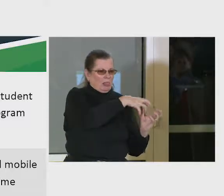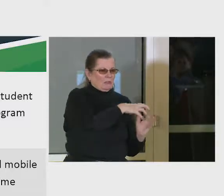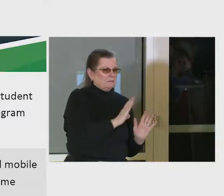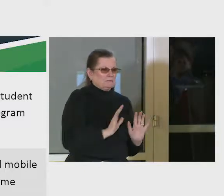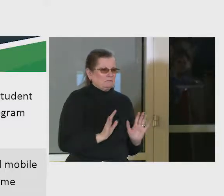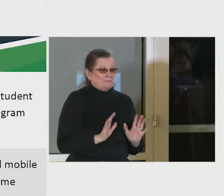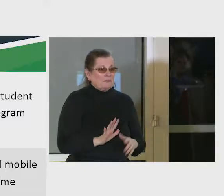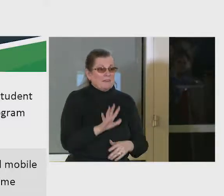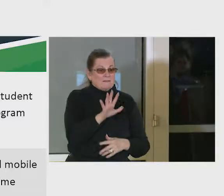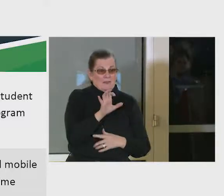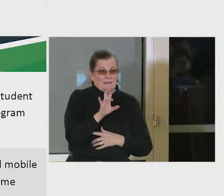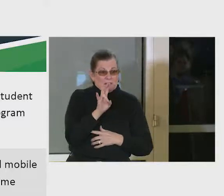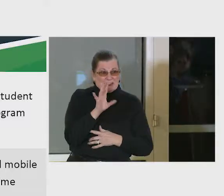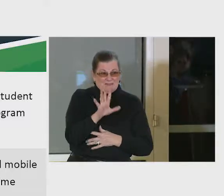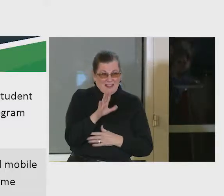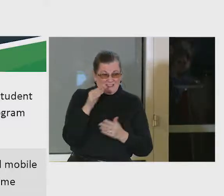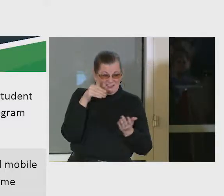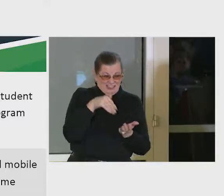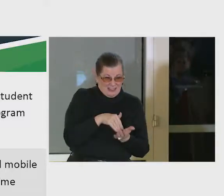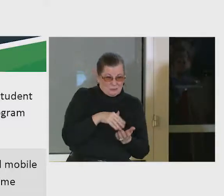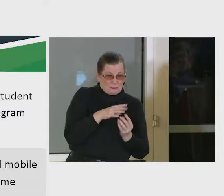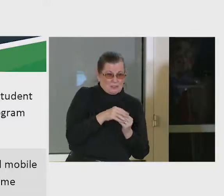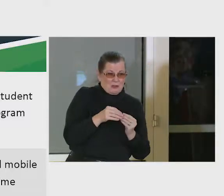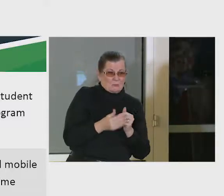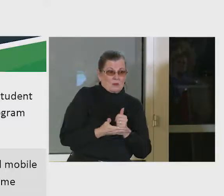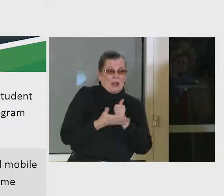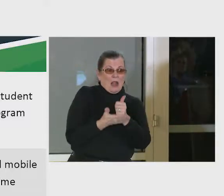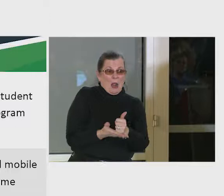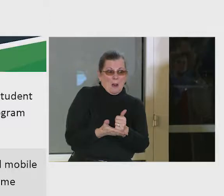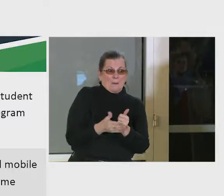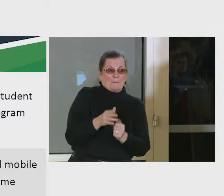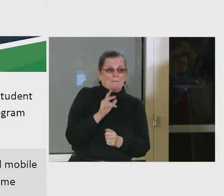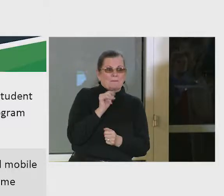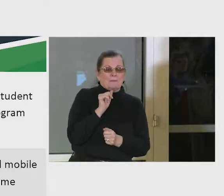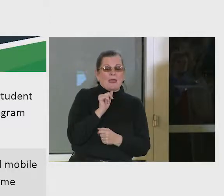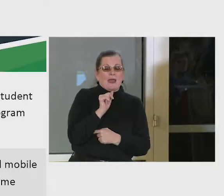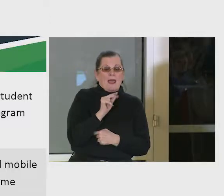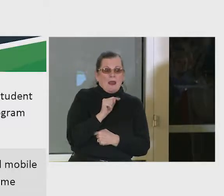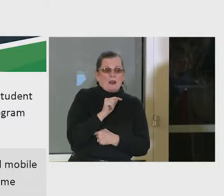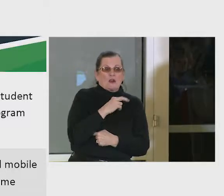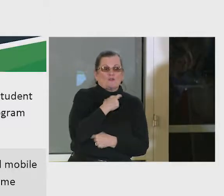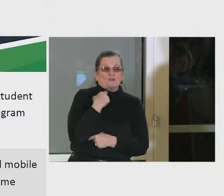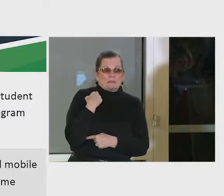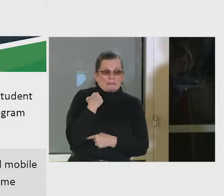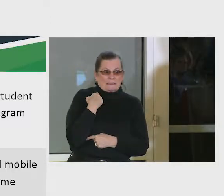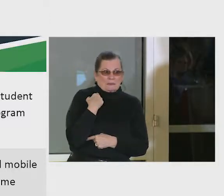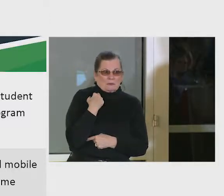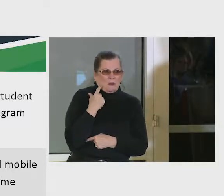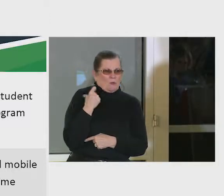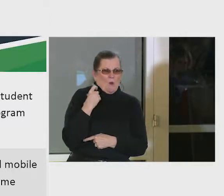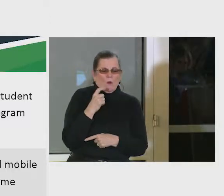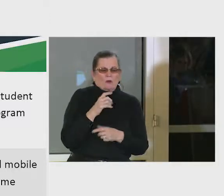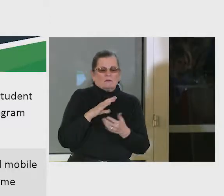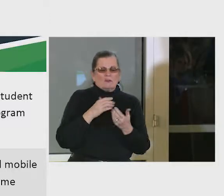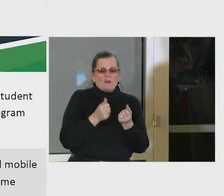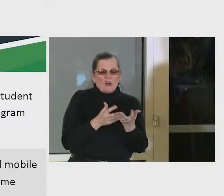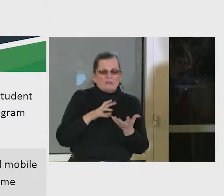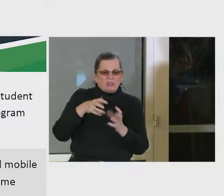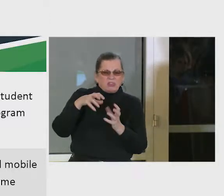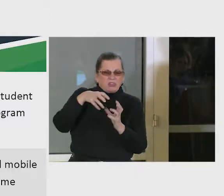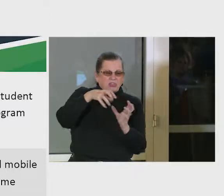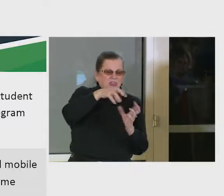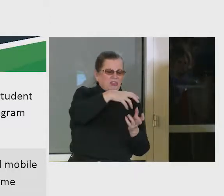to support programs that help at-risk individuals so that they won't commit additional crimes or be victims of violent